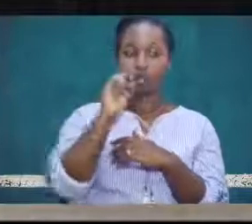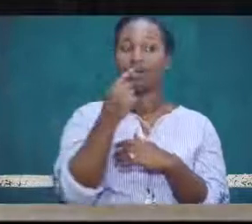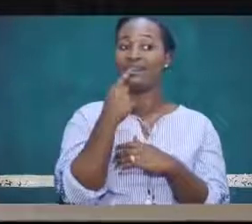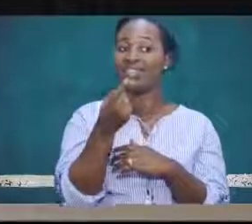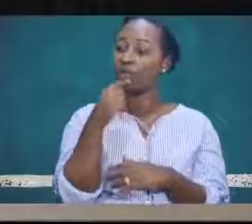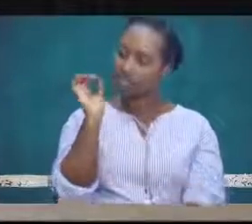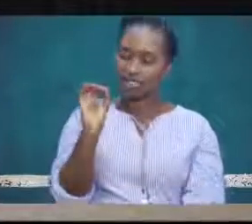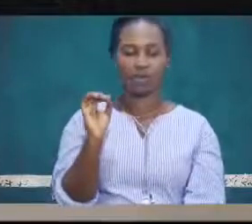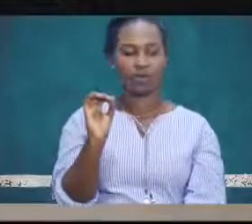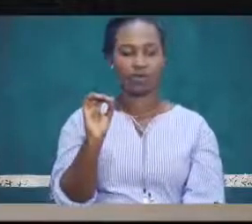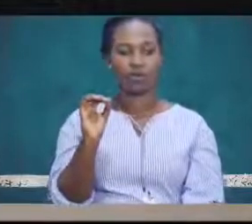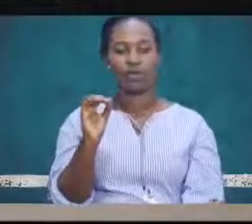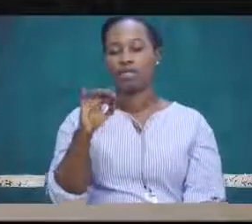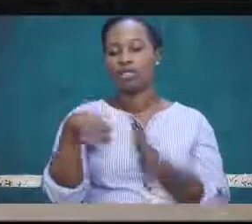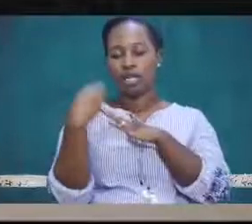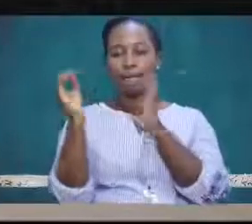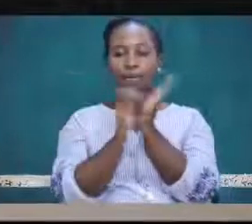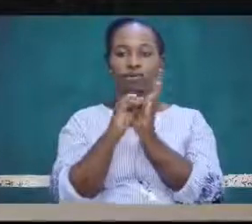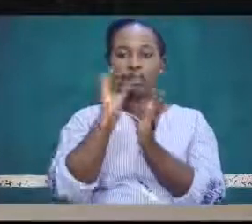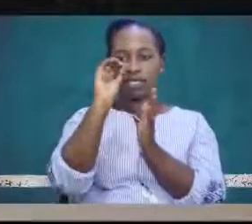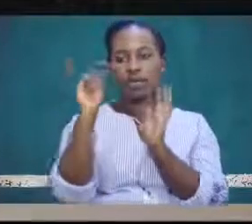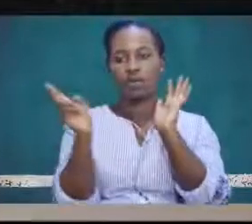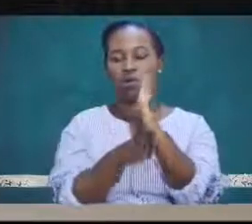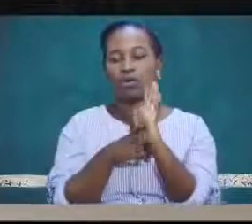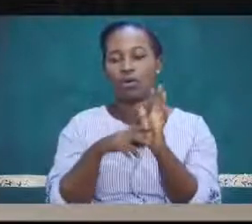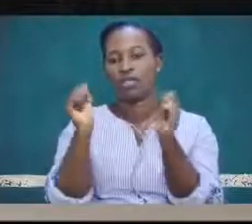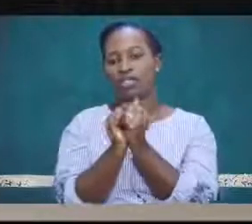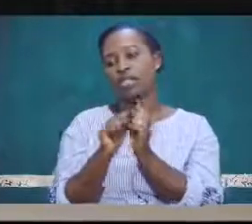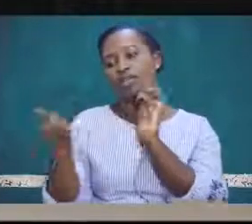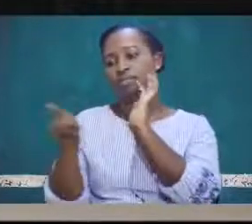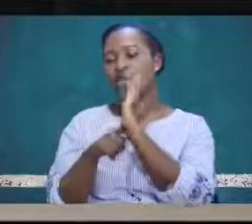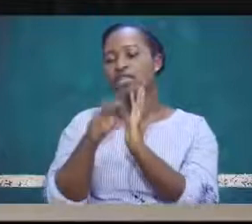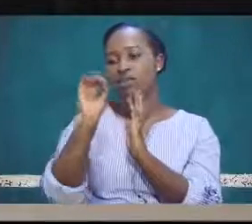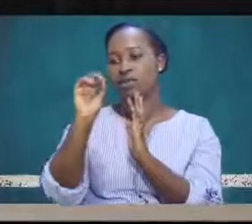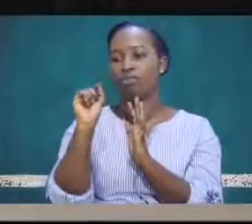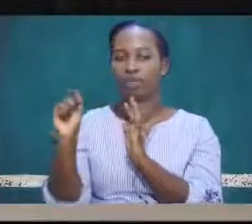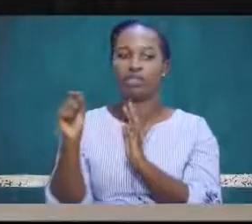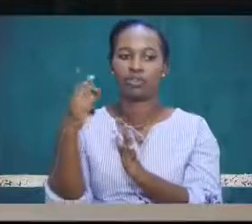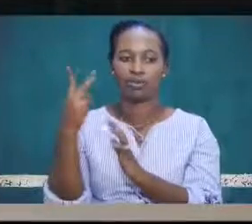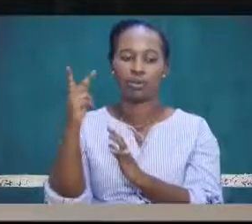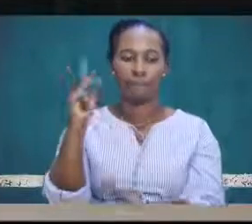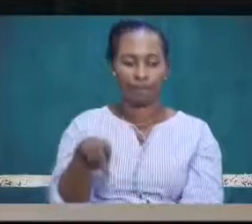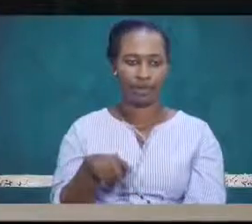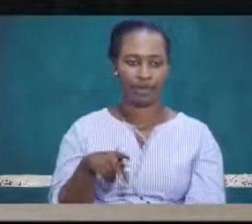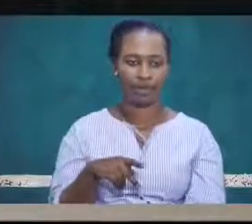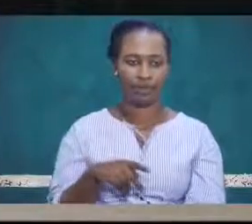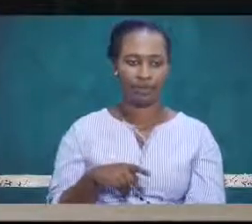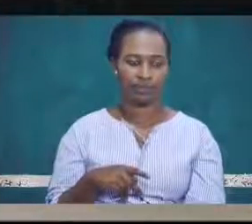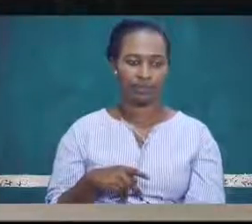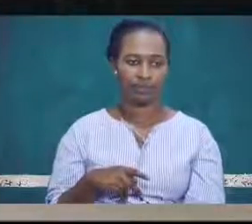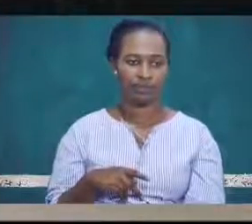indicating it here. Will be equal to 10 minus 0.2 P. They want this